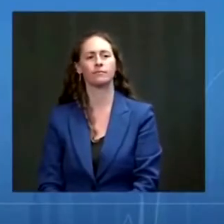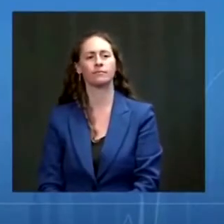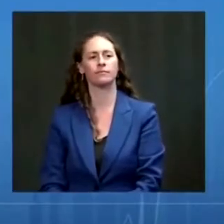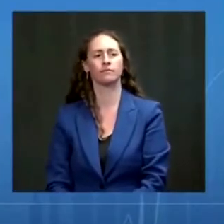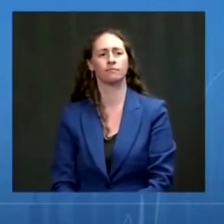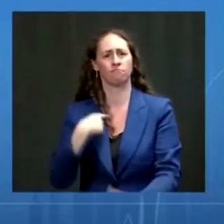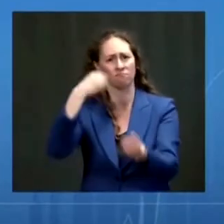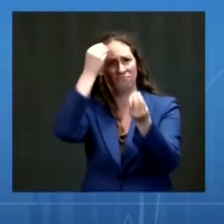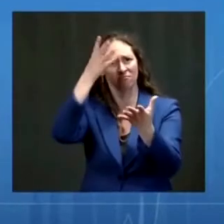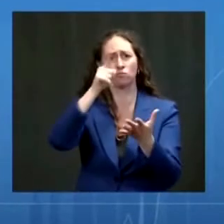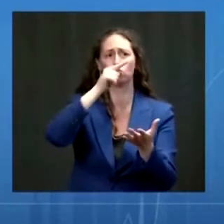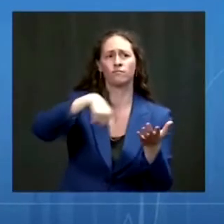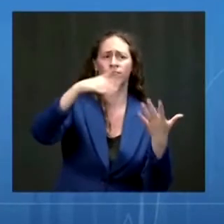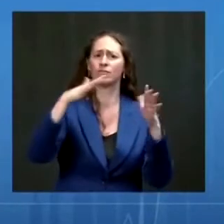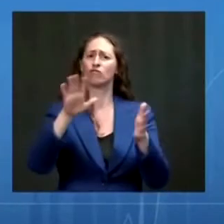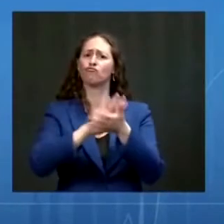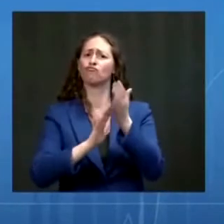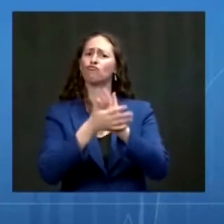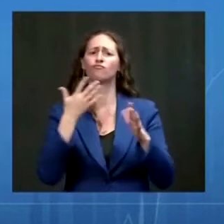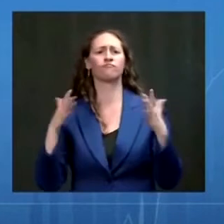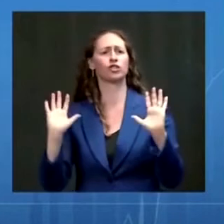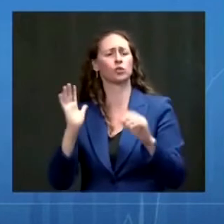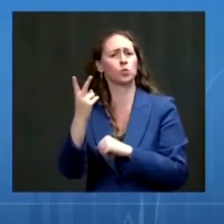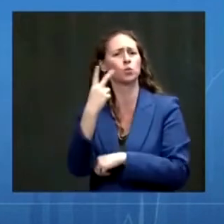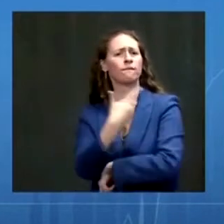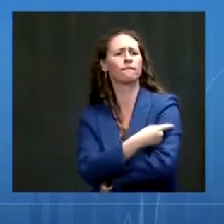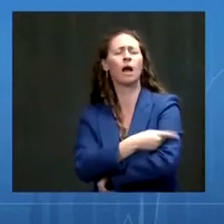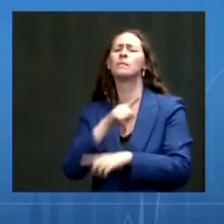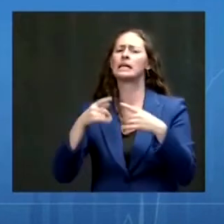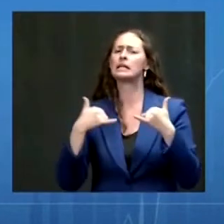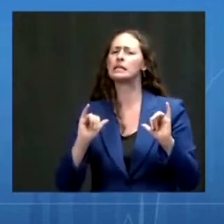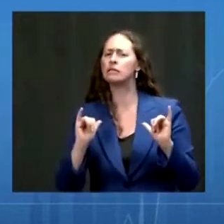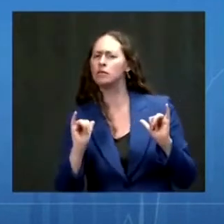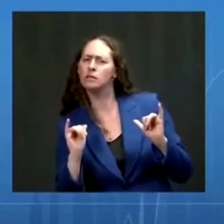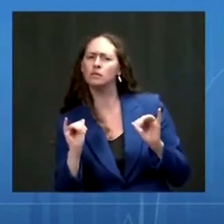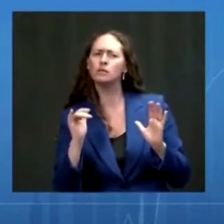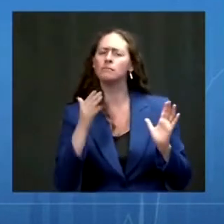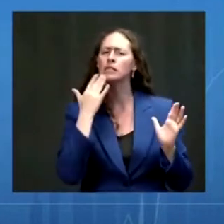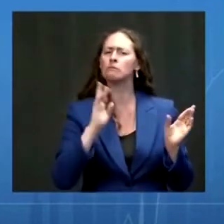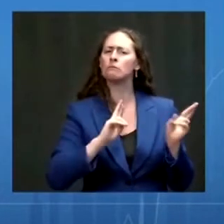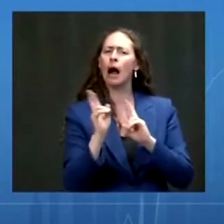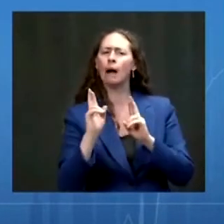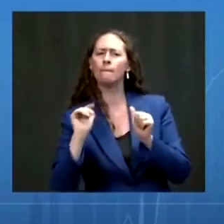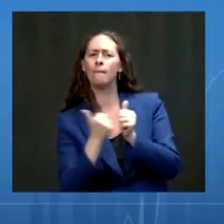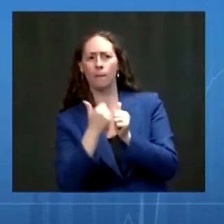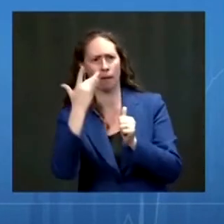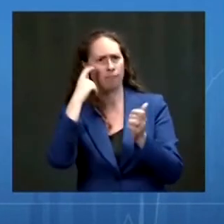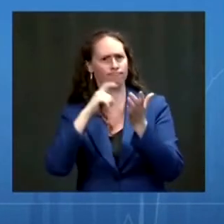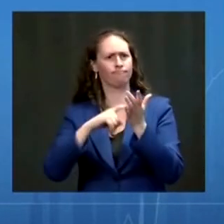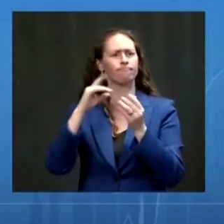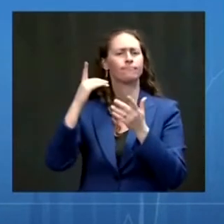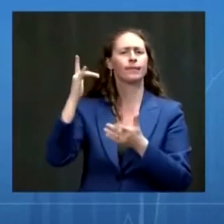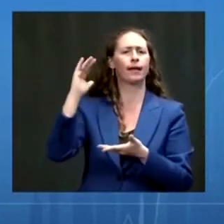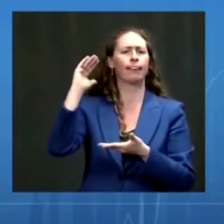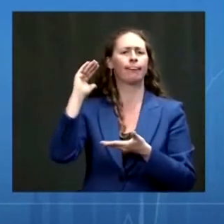Murthy. We are concerned that this pattern of decline we are seeing will continue in the months ahead, which could lead